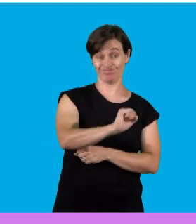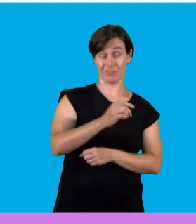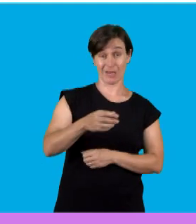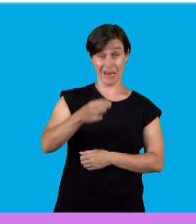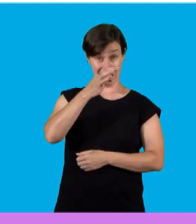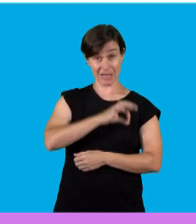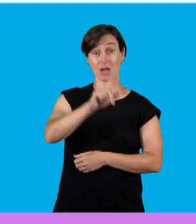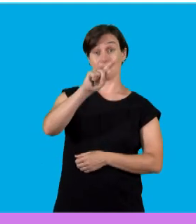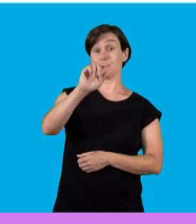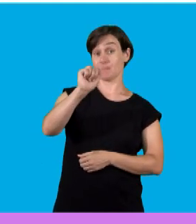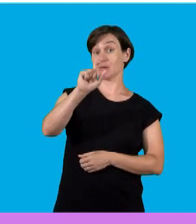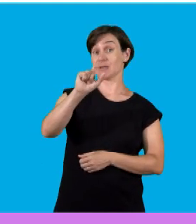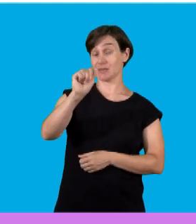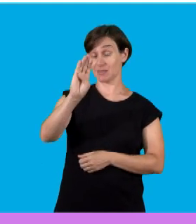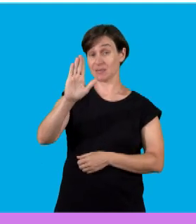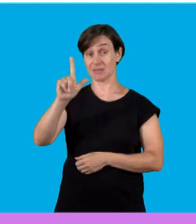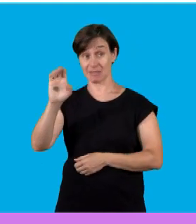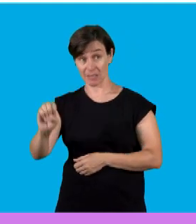of